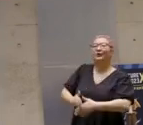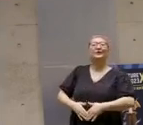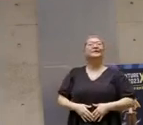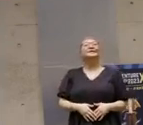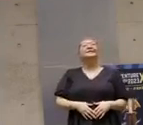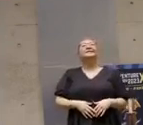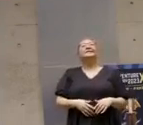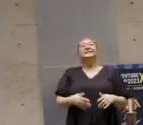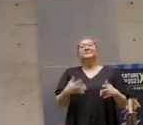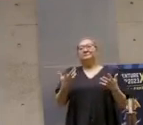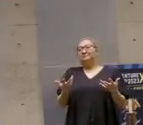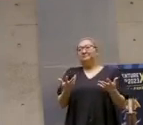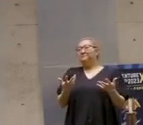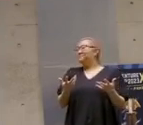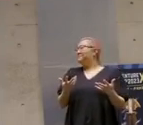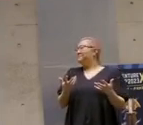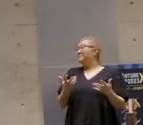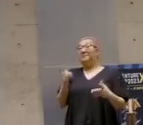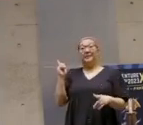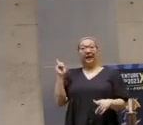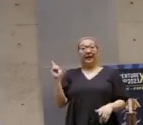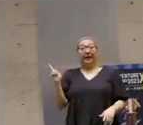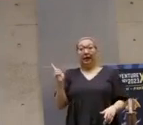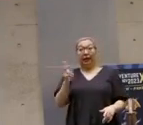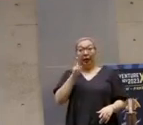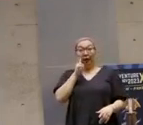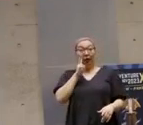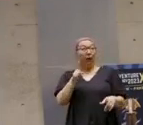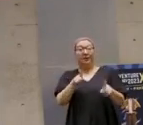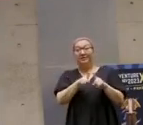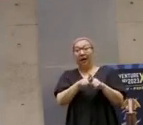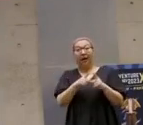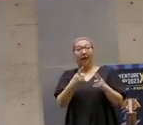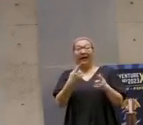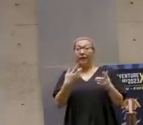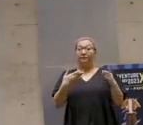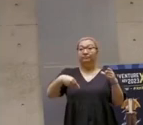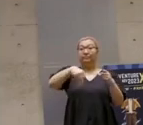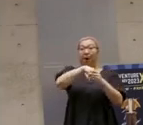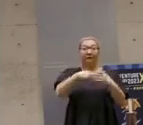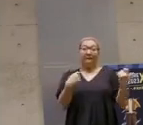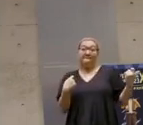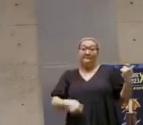but anyway, look at him. He looks like he's straight out of an 80s pop band. Absolutely brilliant.